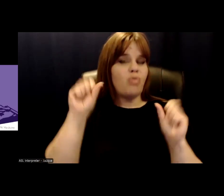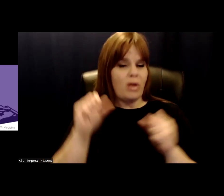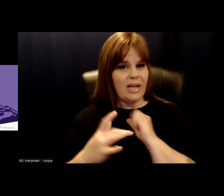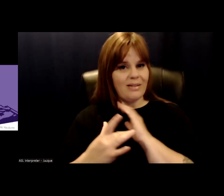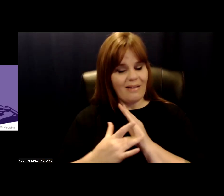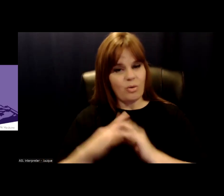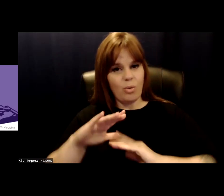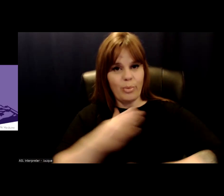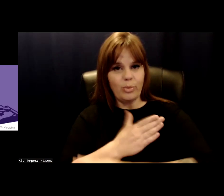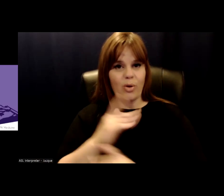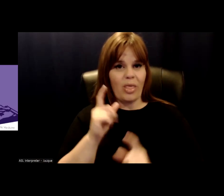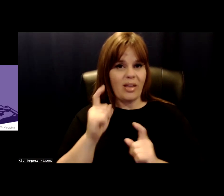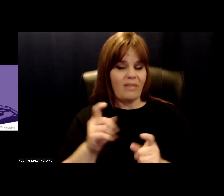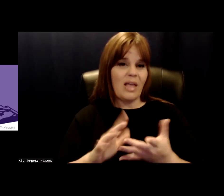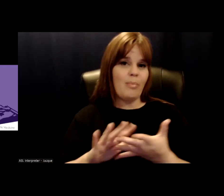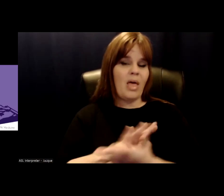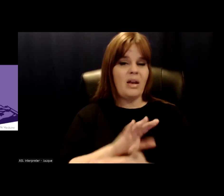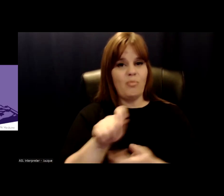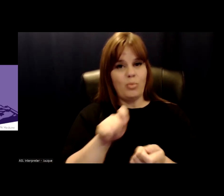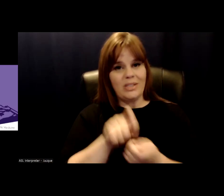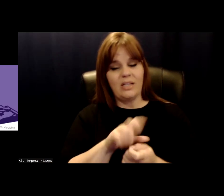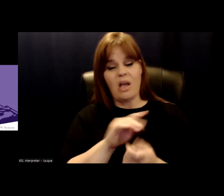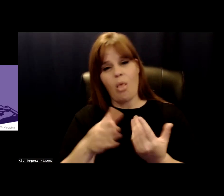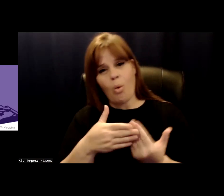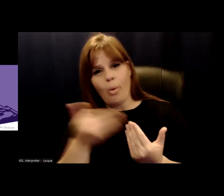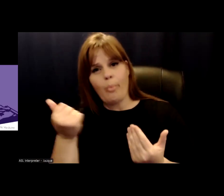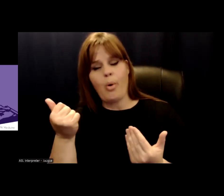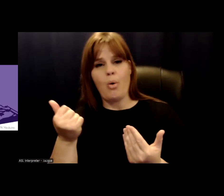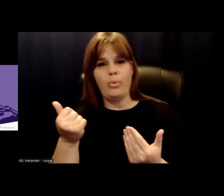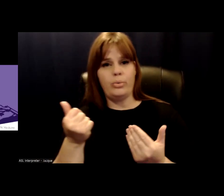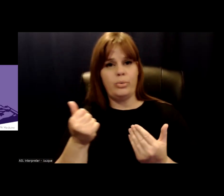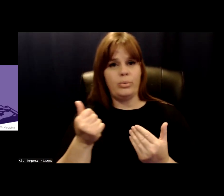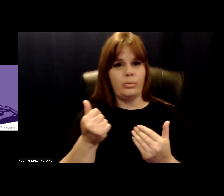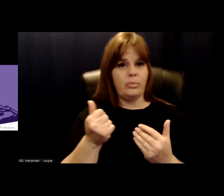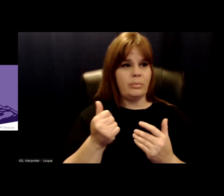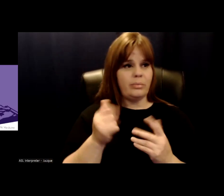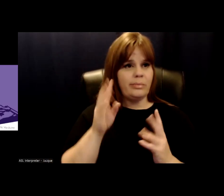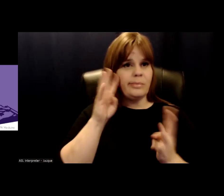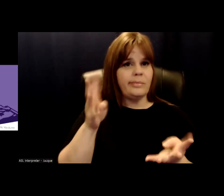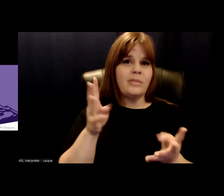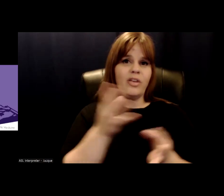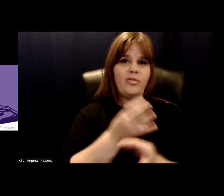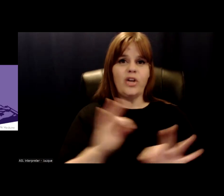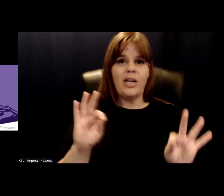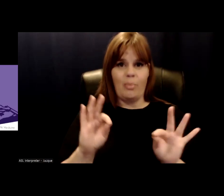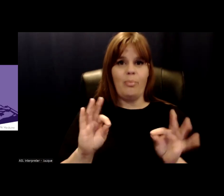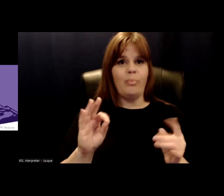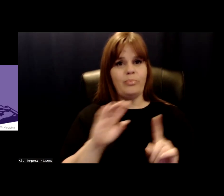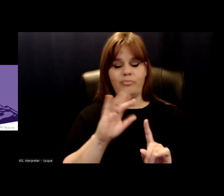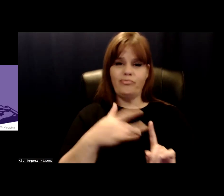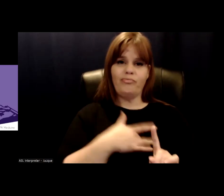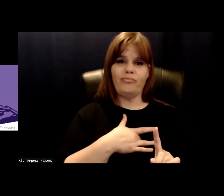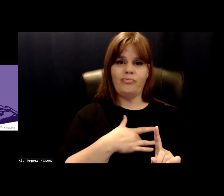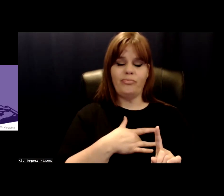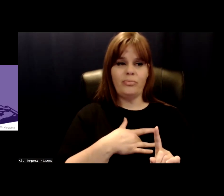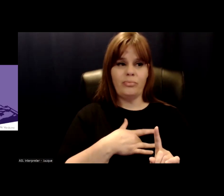gifts and blend of precision and almost improvisatory freedom that goes straight to the heart. This